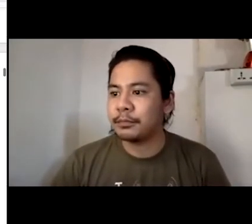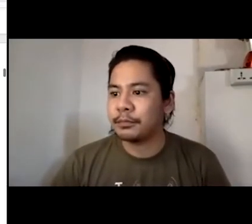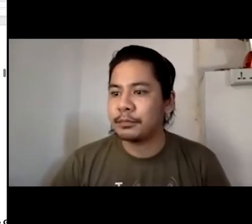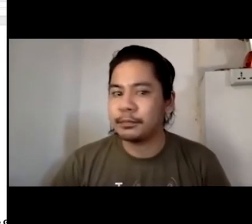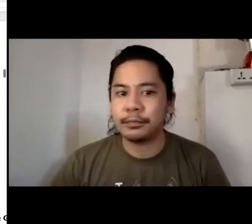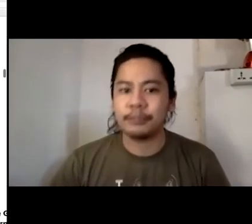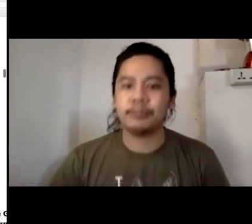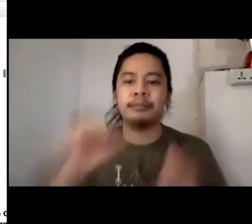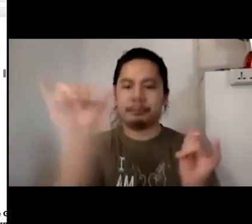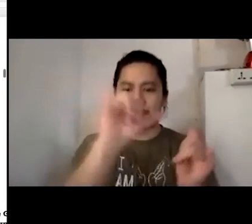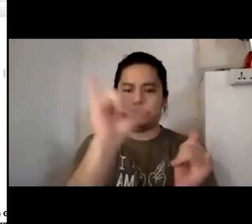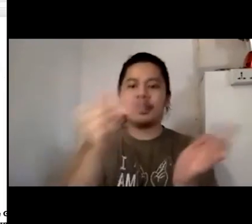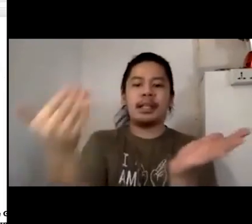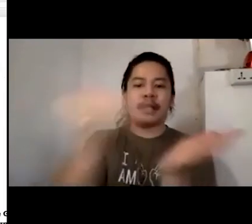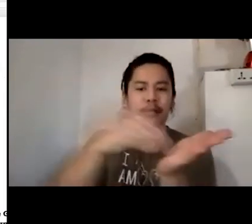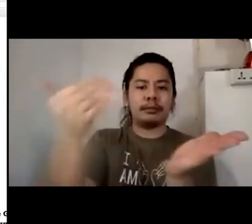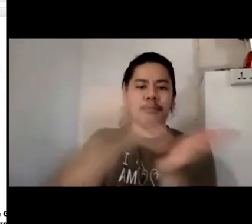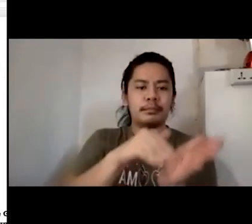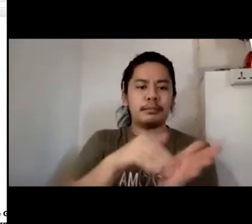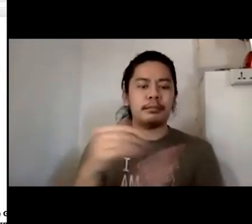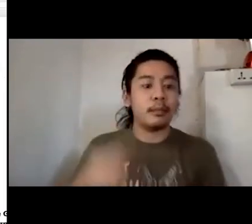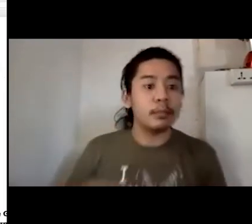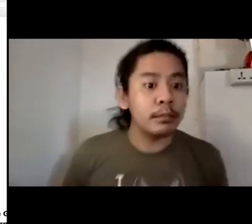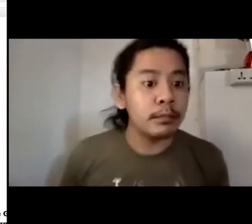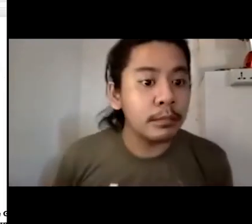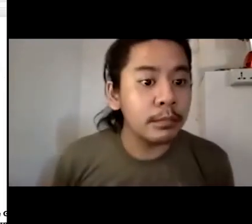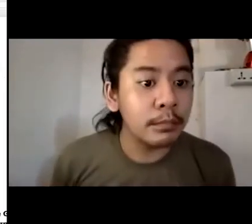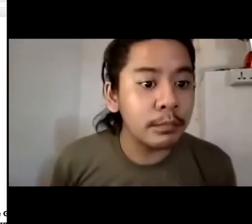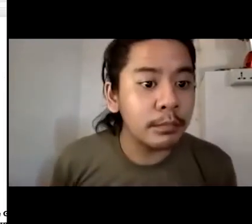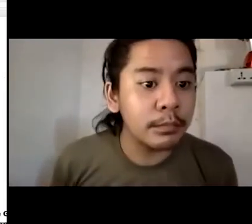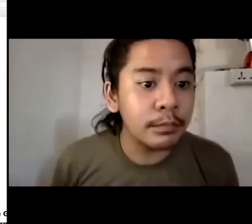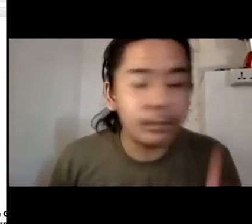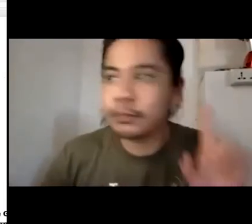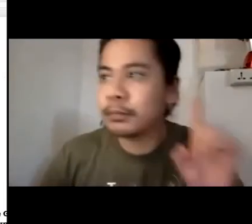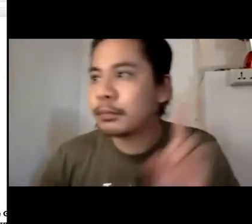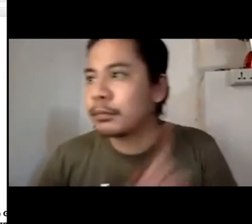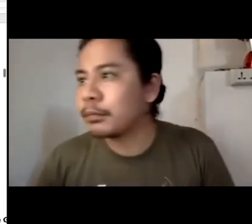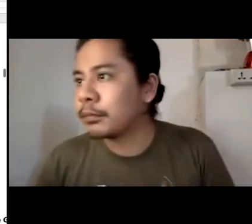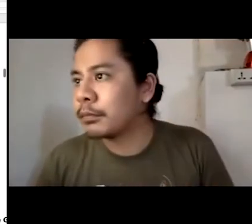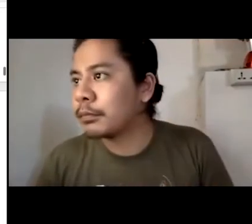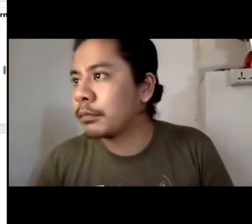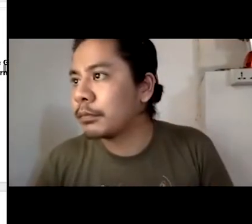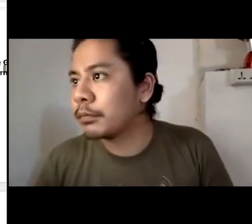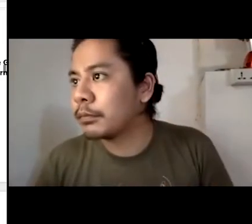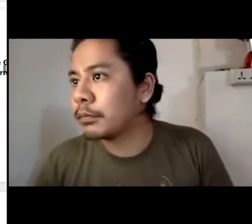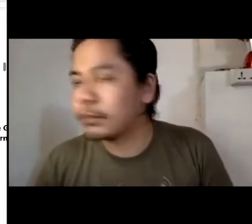And relationship is okay? One movement